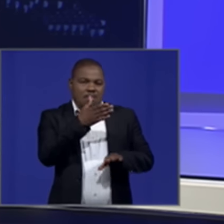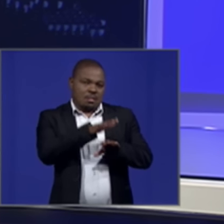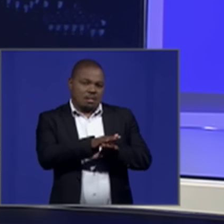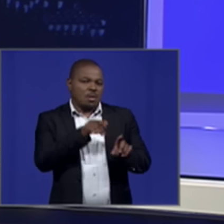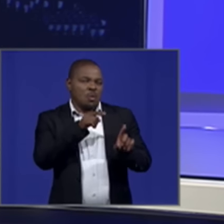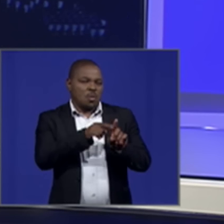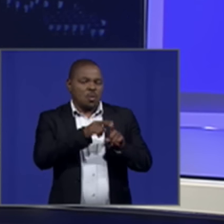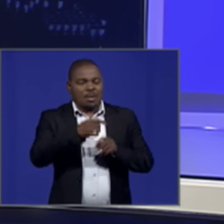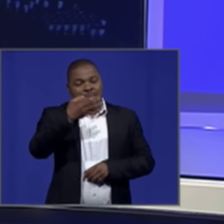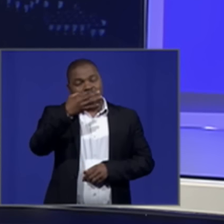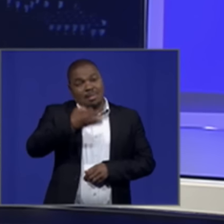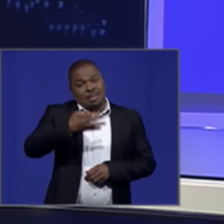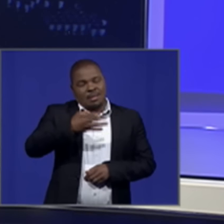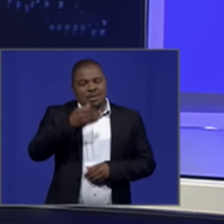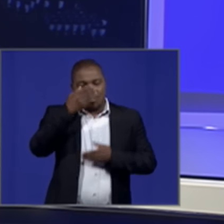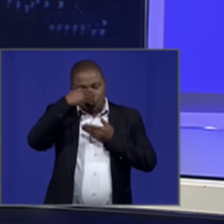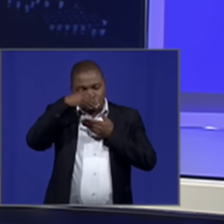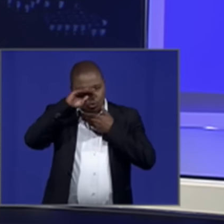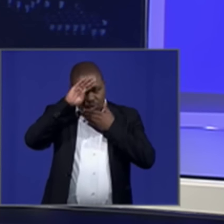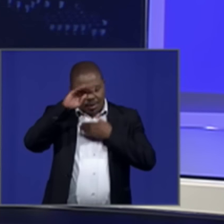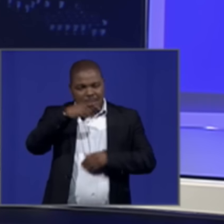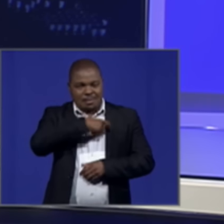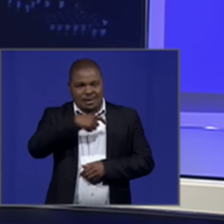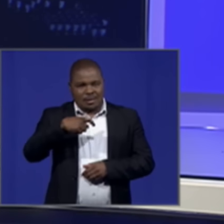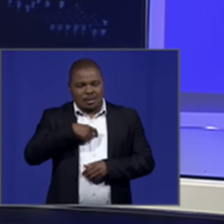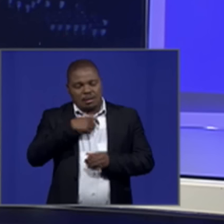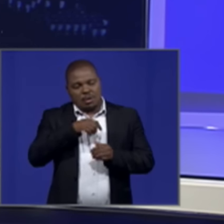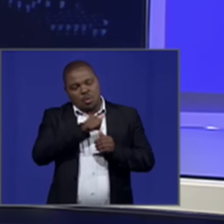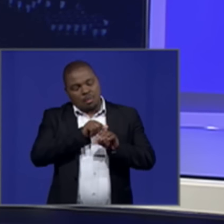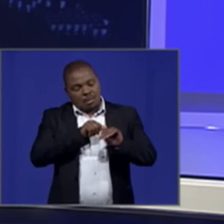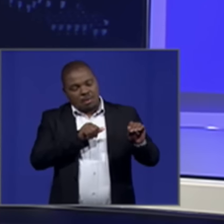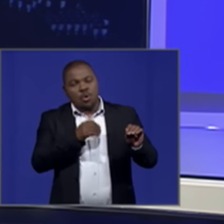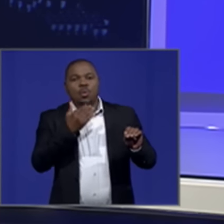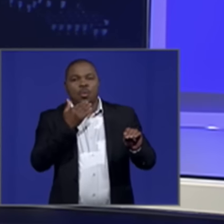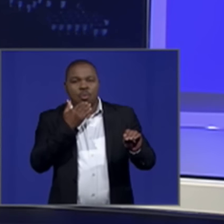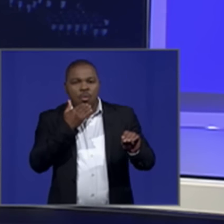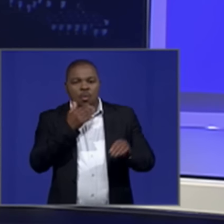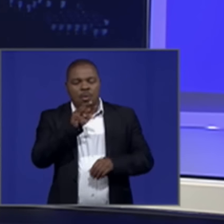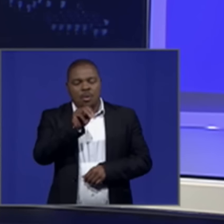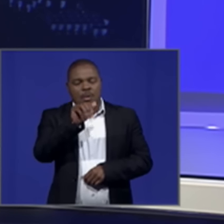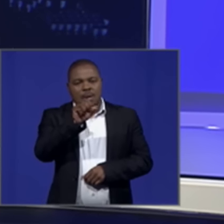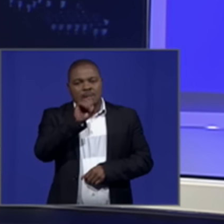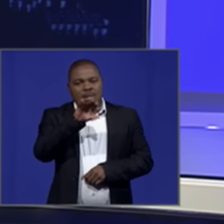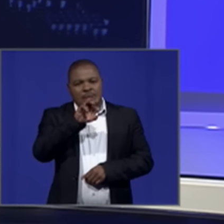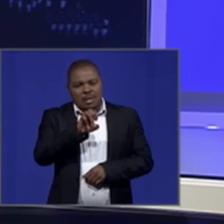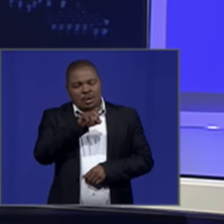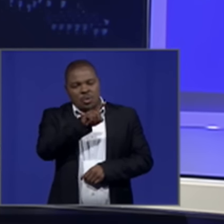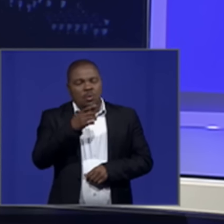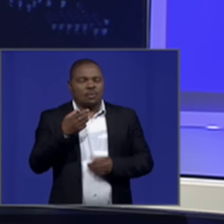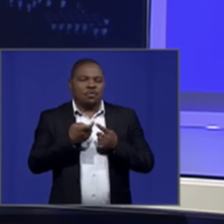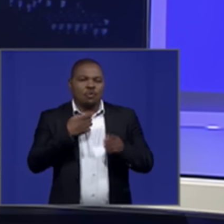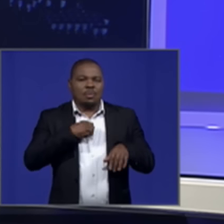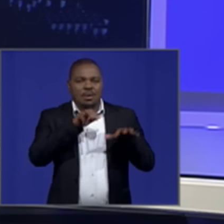le moporesidente wa boraro wa Botswana o ne a tlhatlhama se ke Tumile Masire mo simolola mo